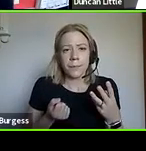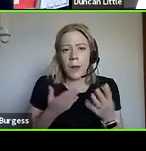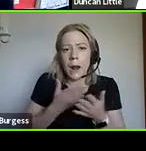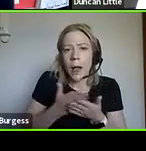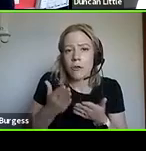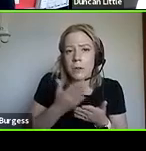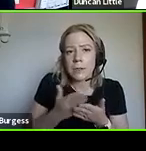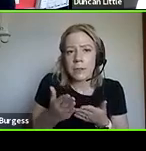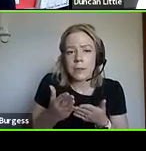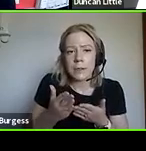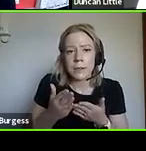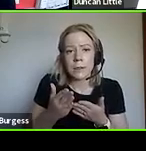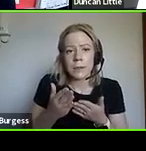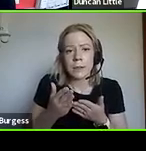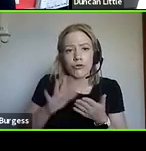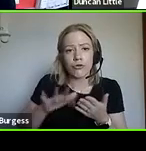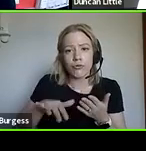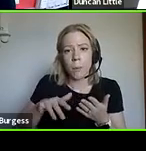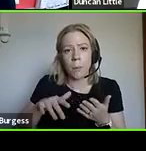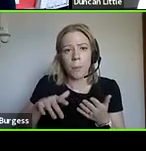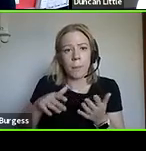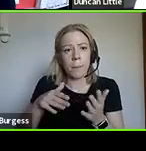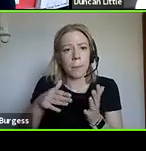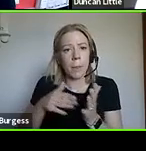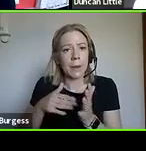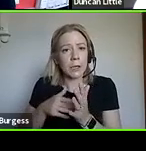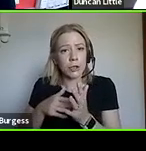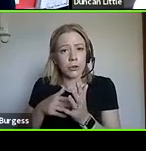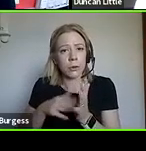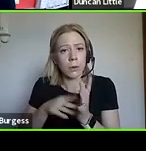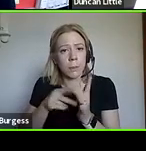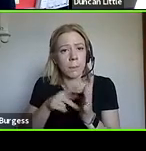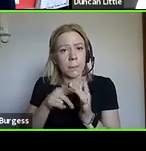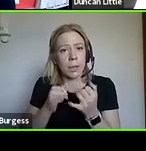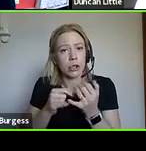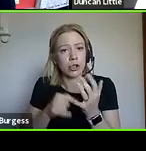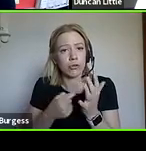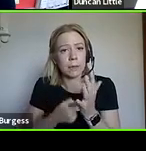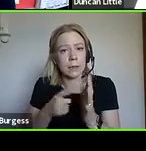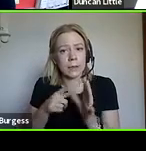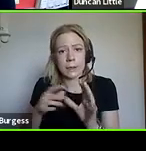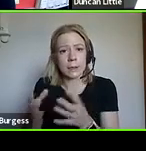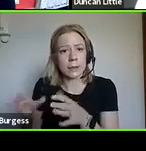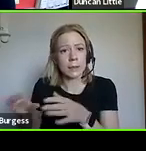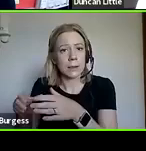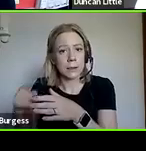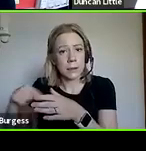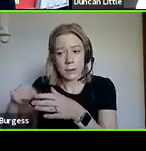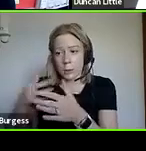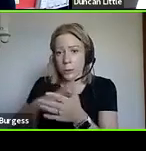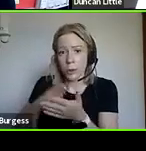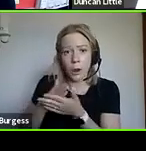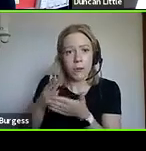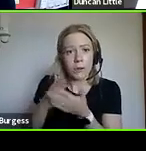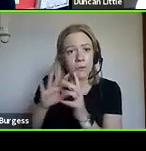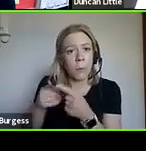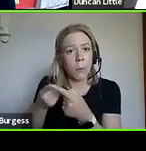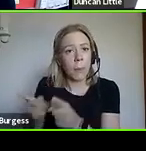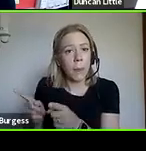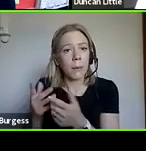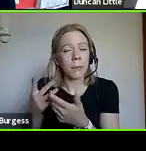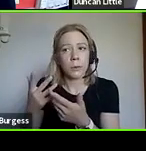clarity from the ministries about what should be